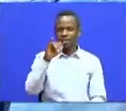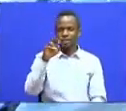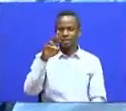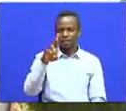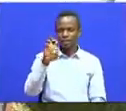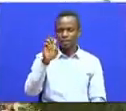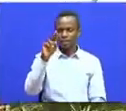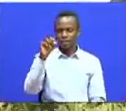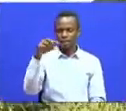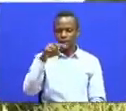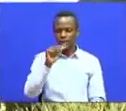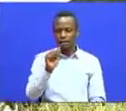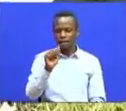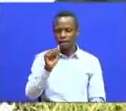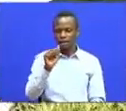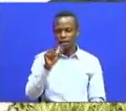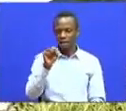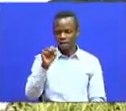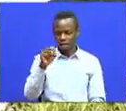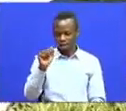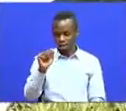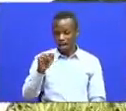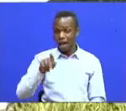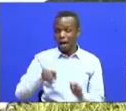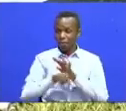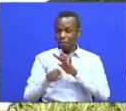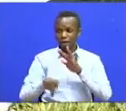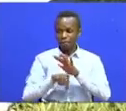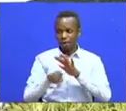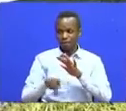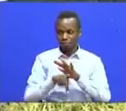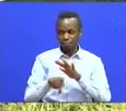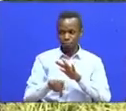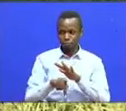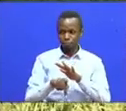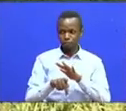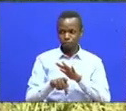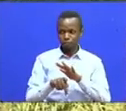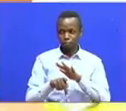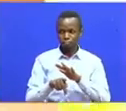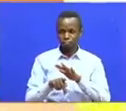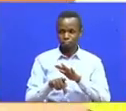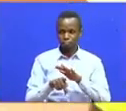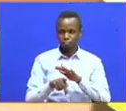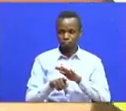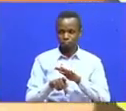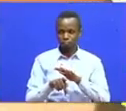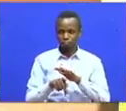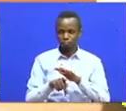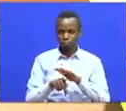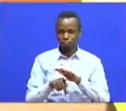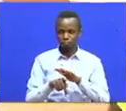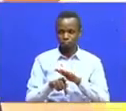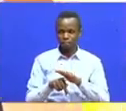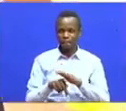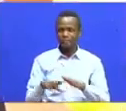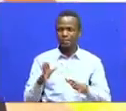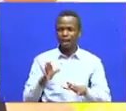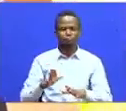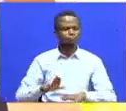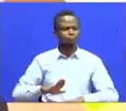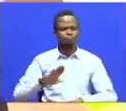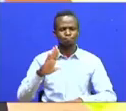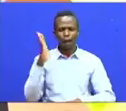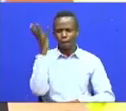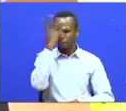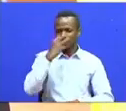Secondary School in an event which was graced by the German ambassador, Mr. Sebastian Groth. This has been a very beautiful day in celebration